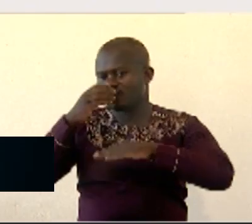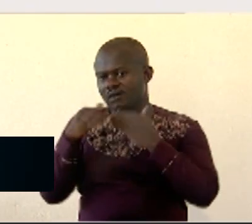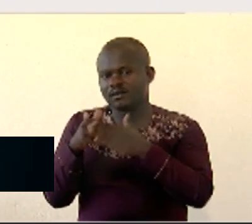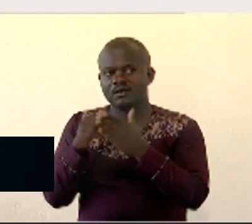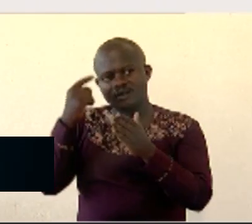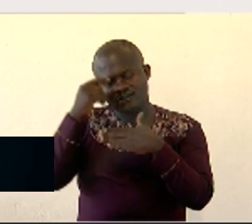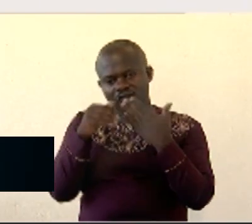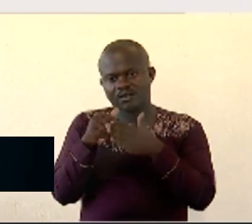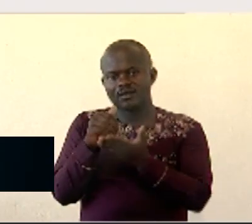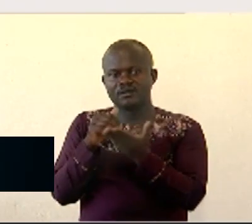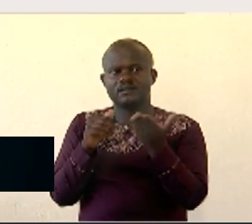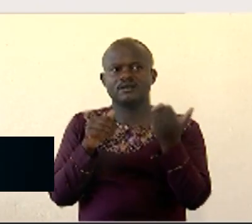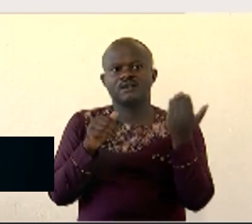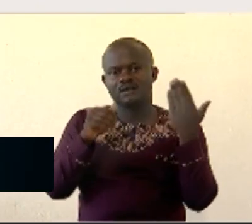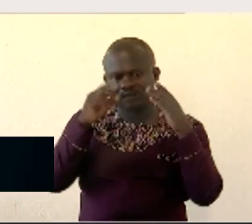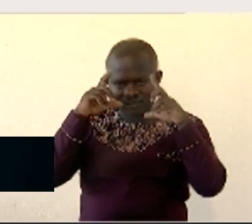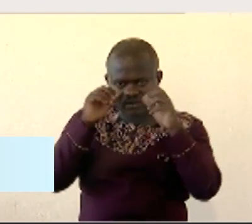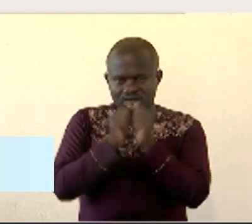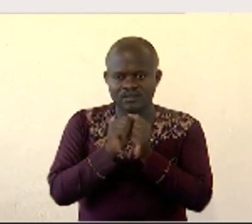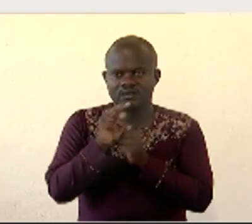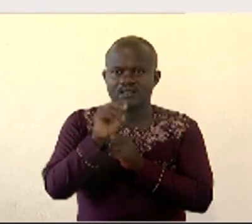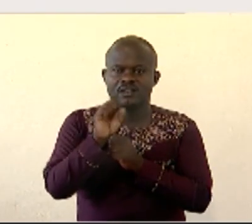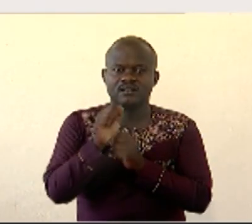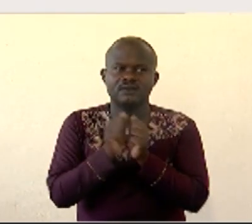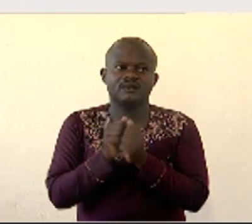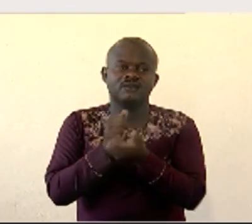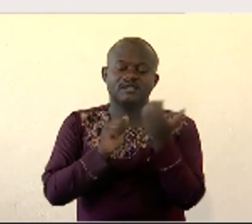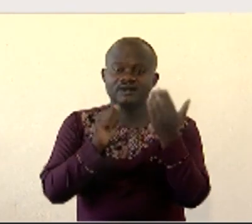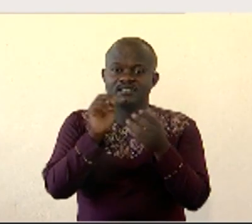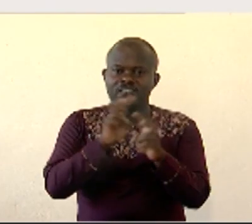for the plants to photosynthesize. That is very clear.